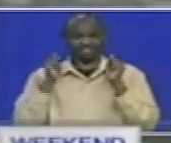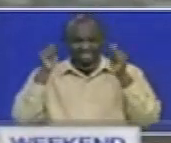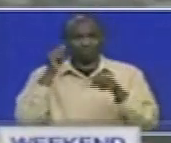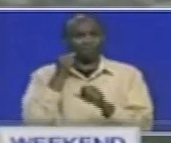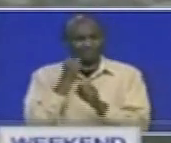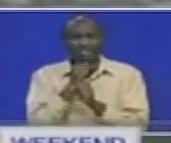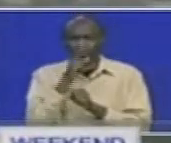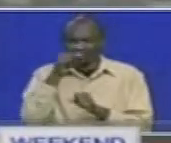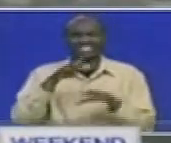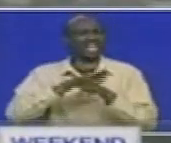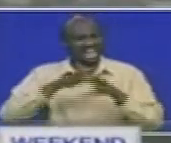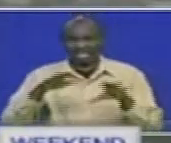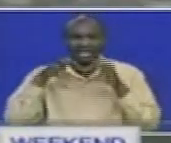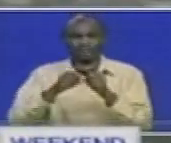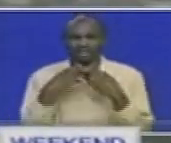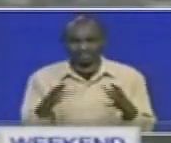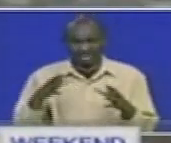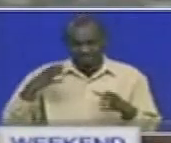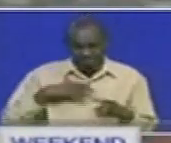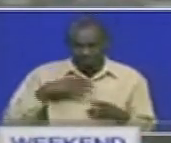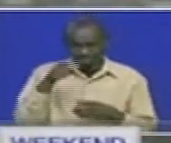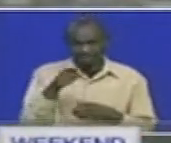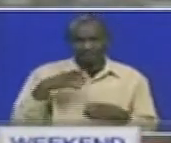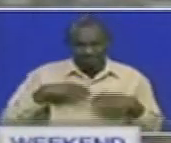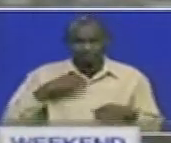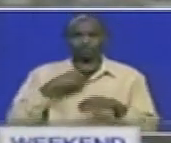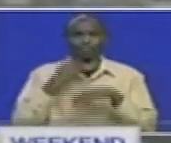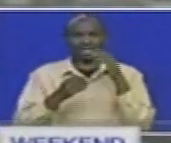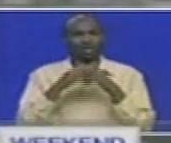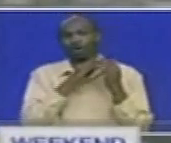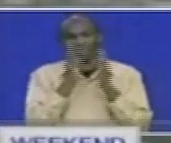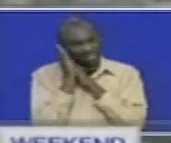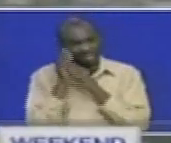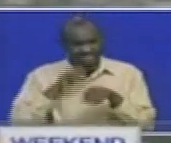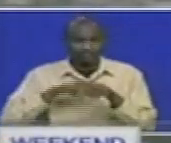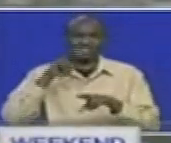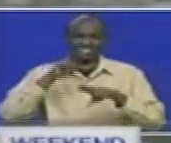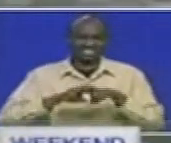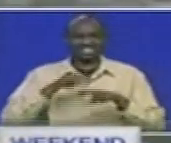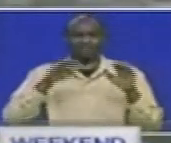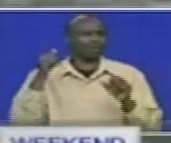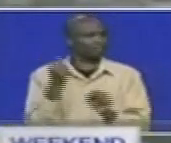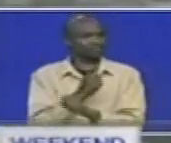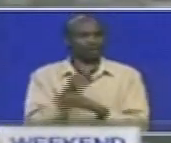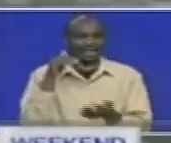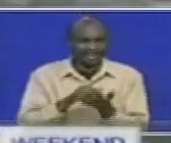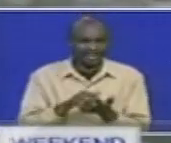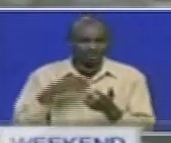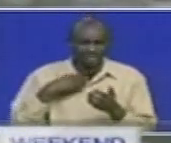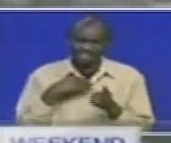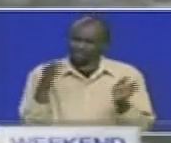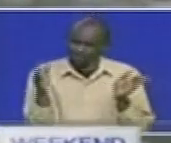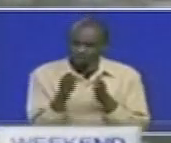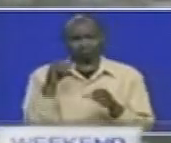that that land would come to us that people would build hostels and so that people like us who were sleeping on tables when we came in would no longer sleep in tables that was our small